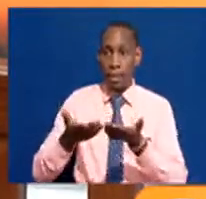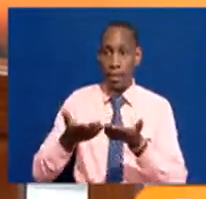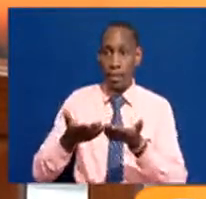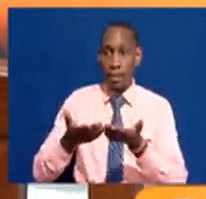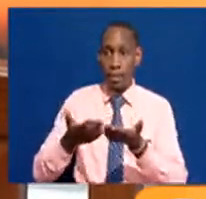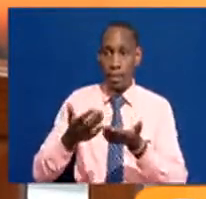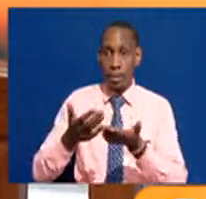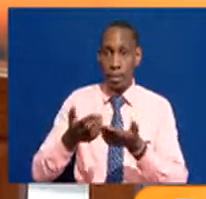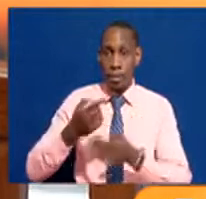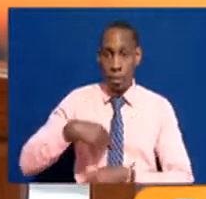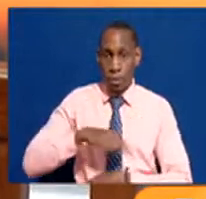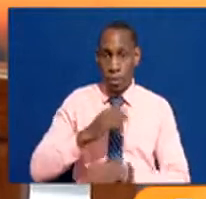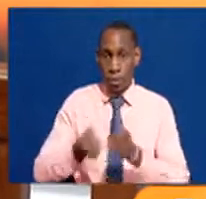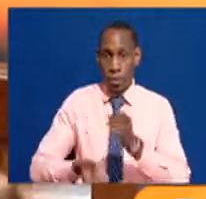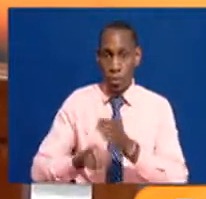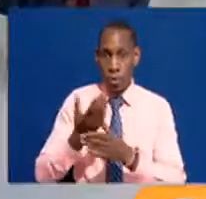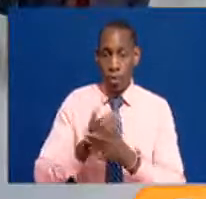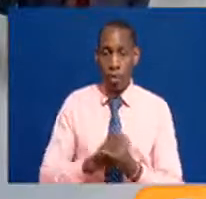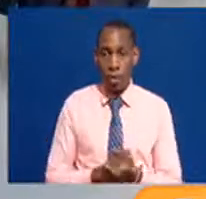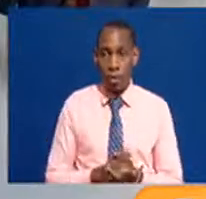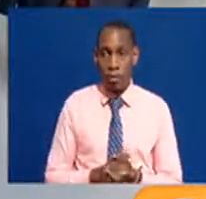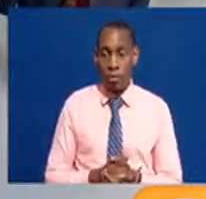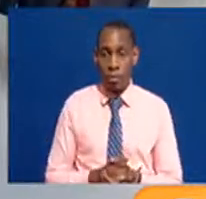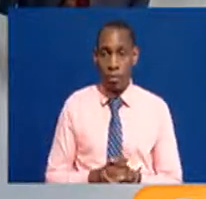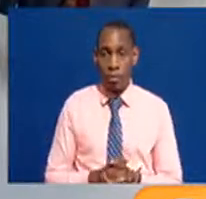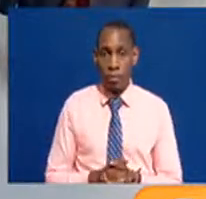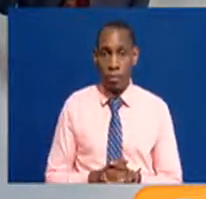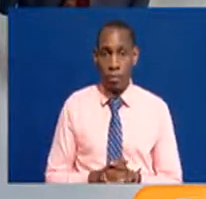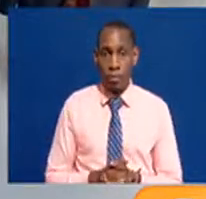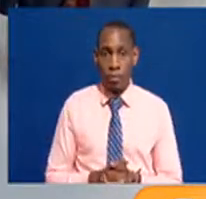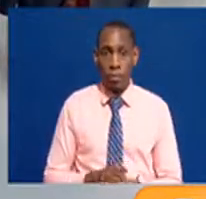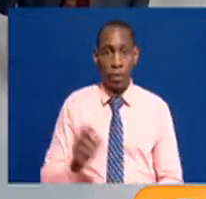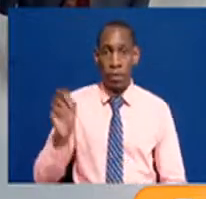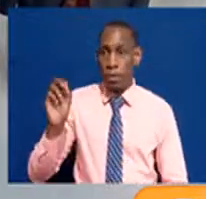up. They need an oversight fund.